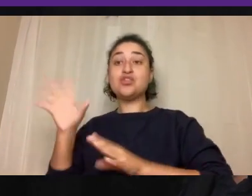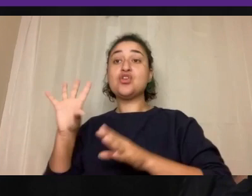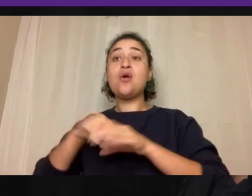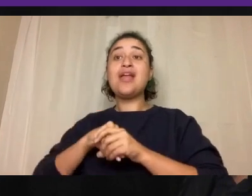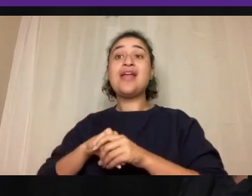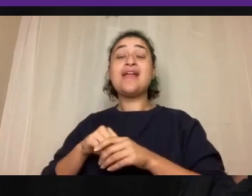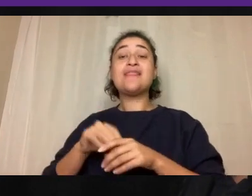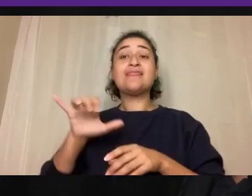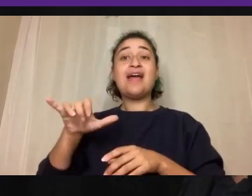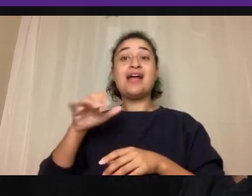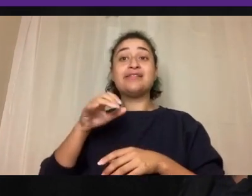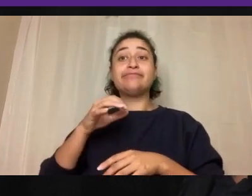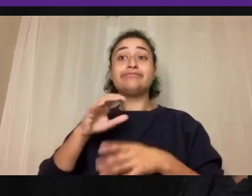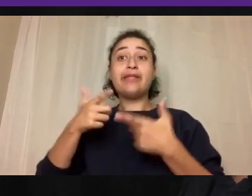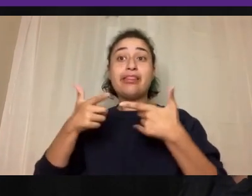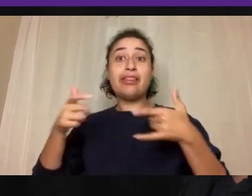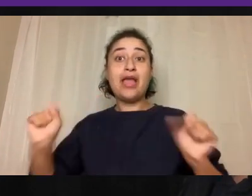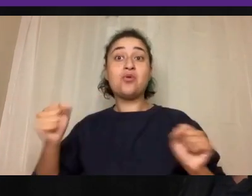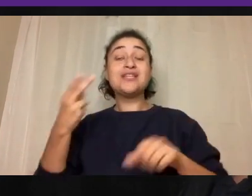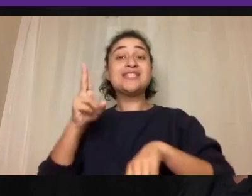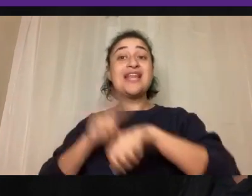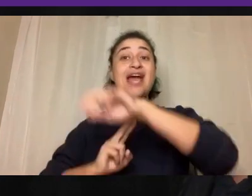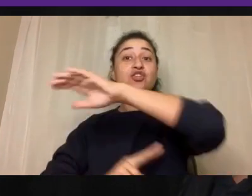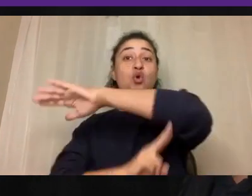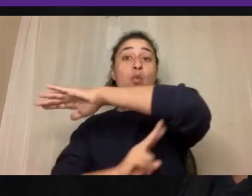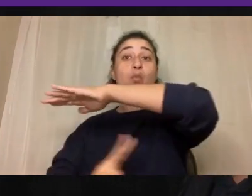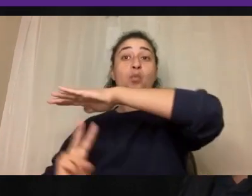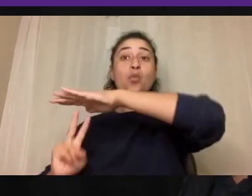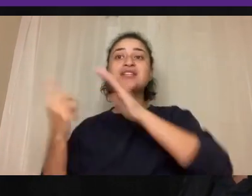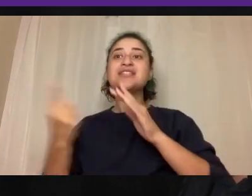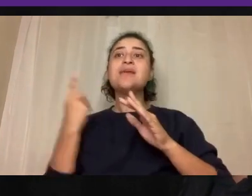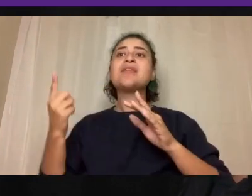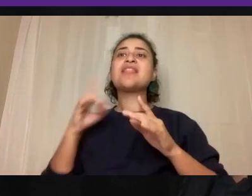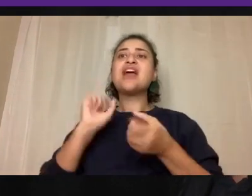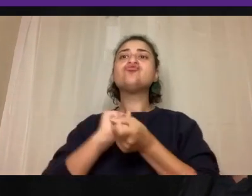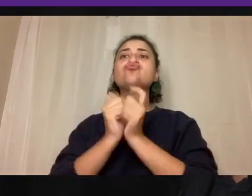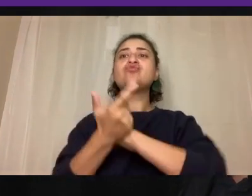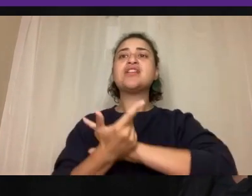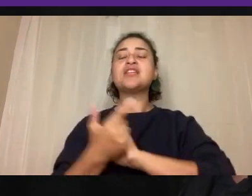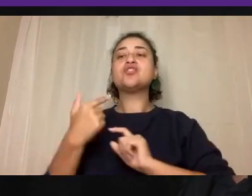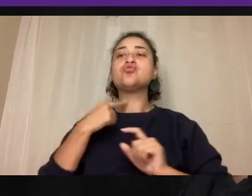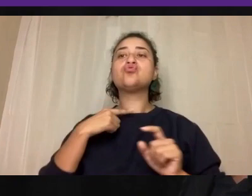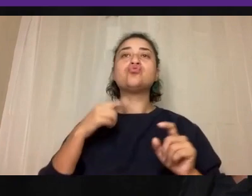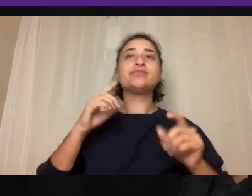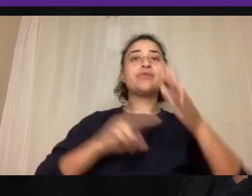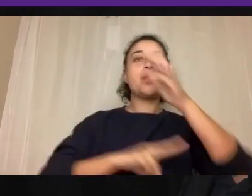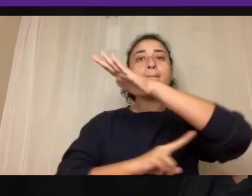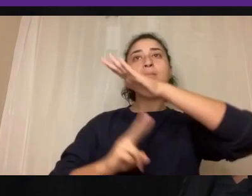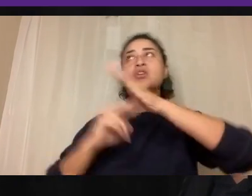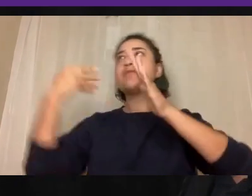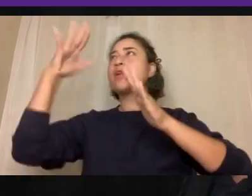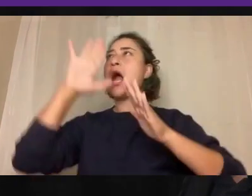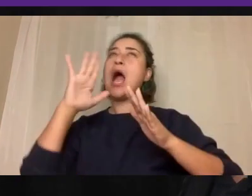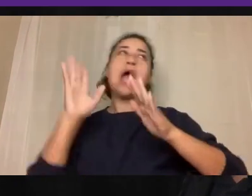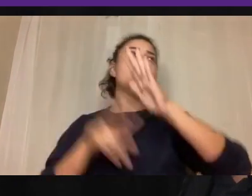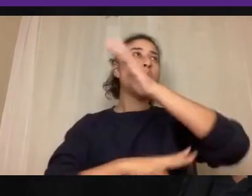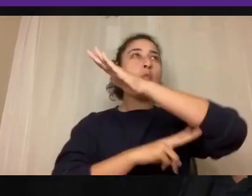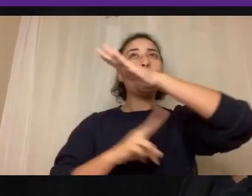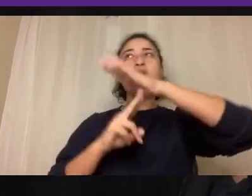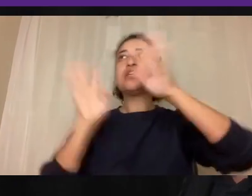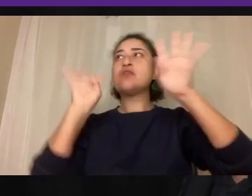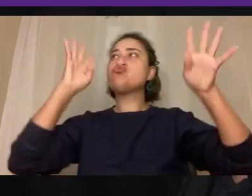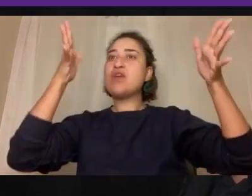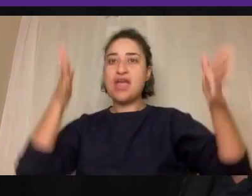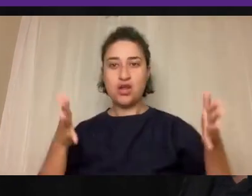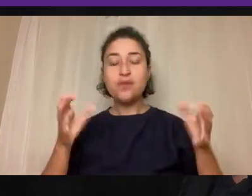is called something that translates to the bridge of Creator, the bridge of God, something like that. And so if you compare